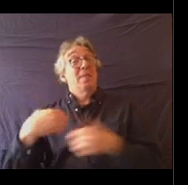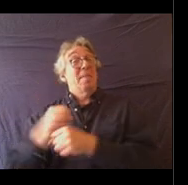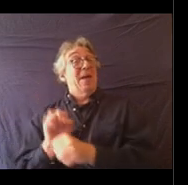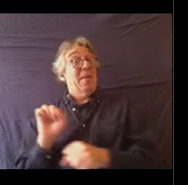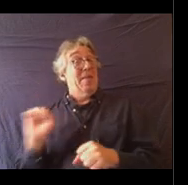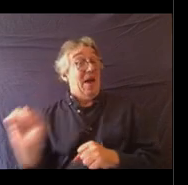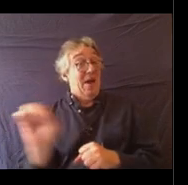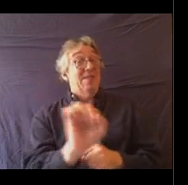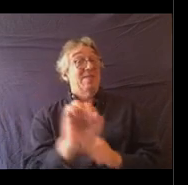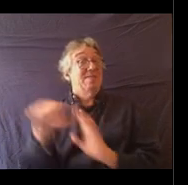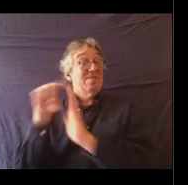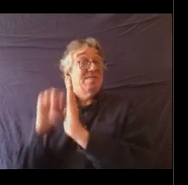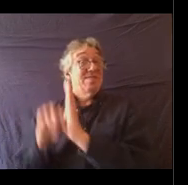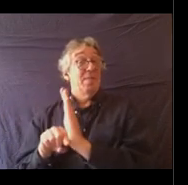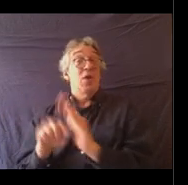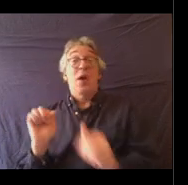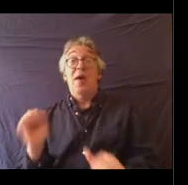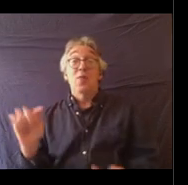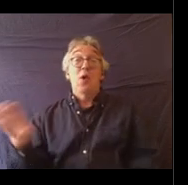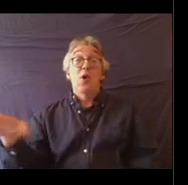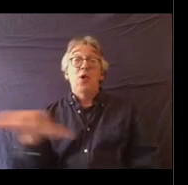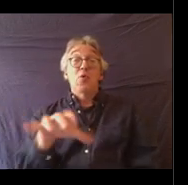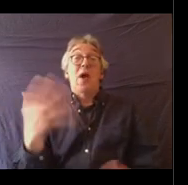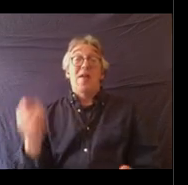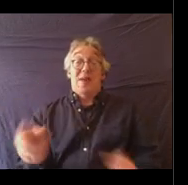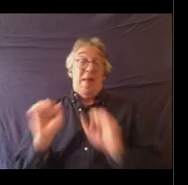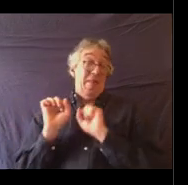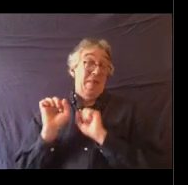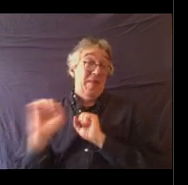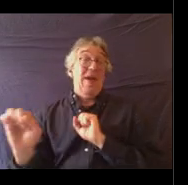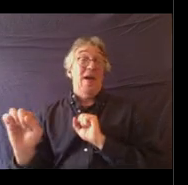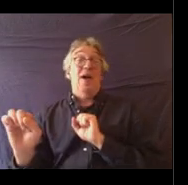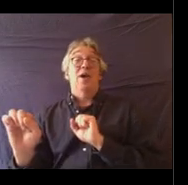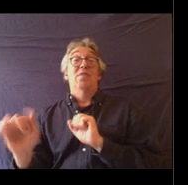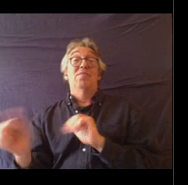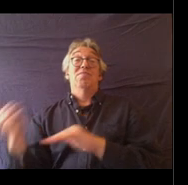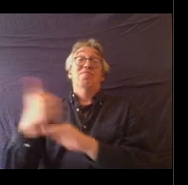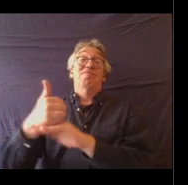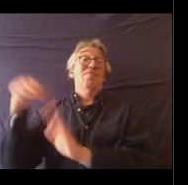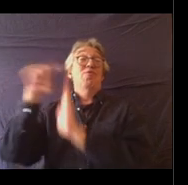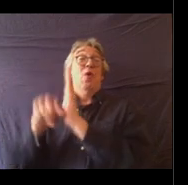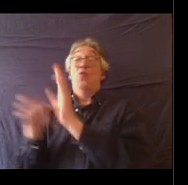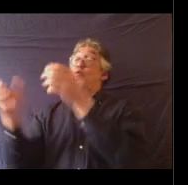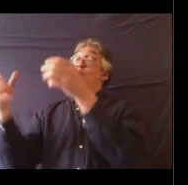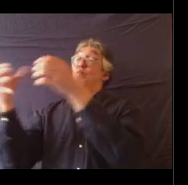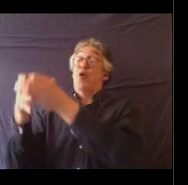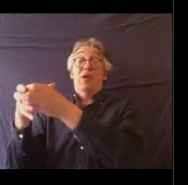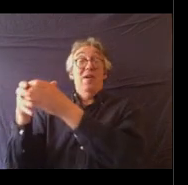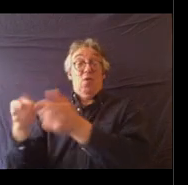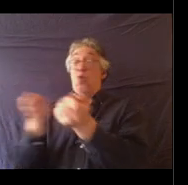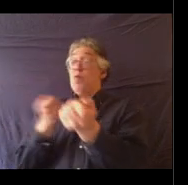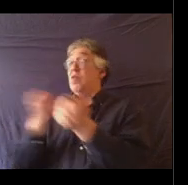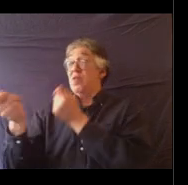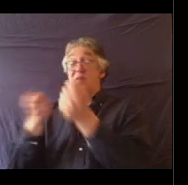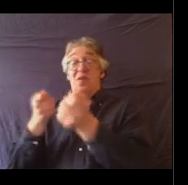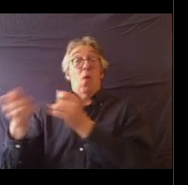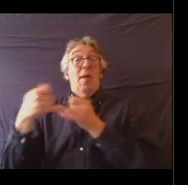independent regulatory authorities with lots of experience in how to regulate the online world, the linear